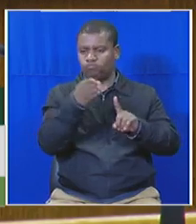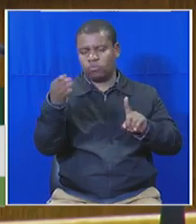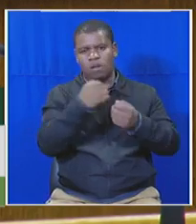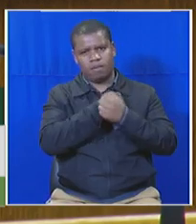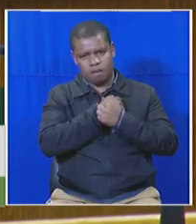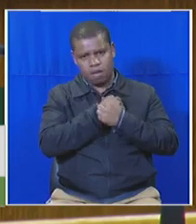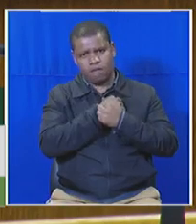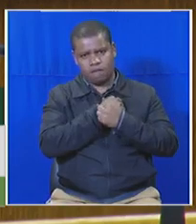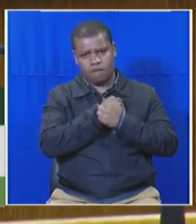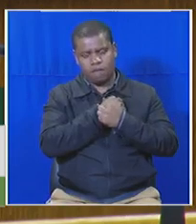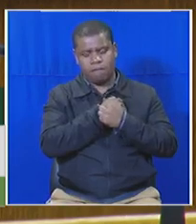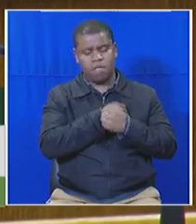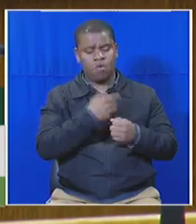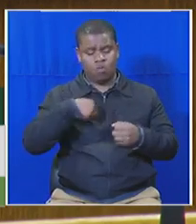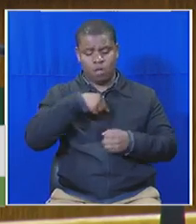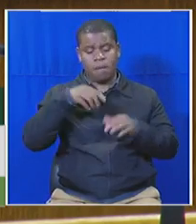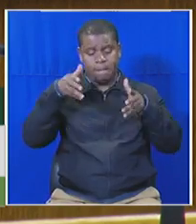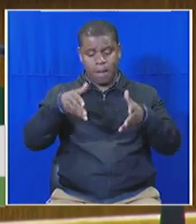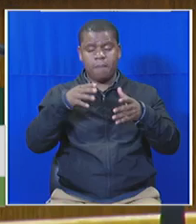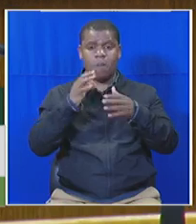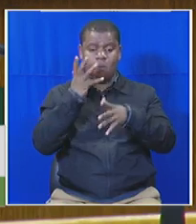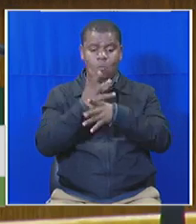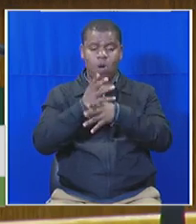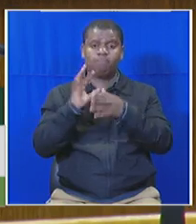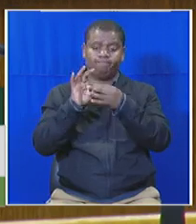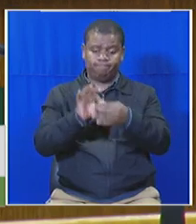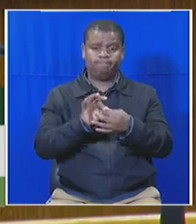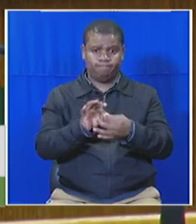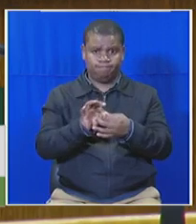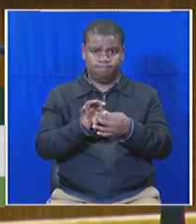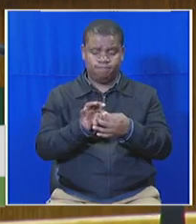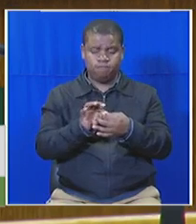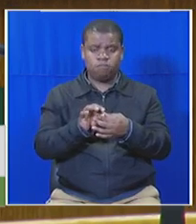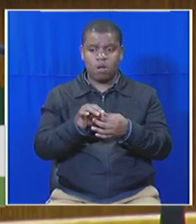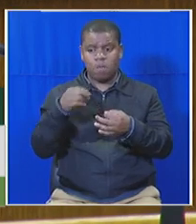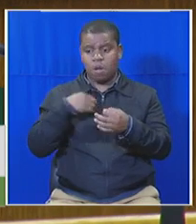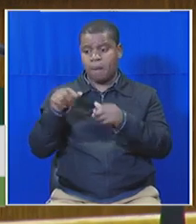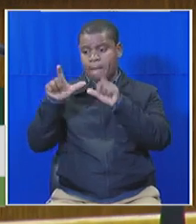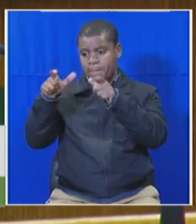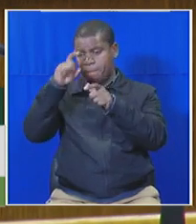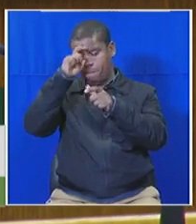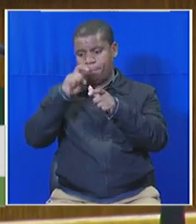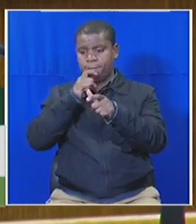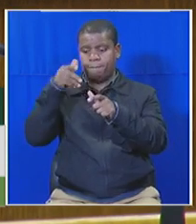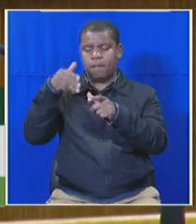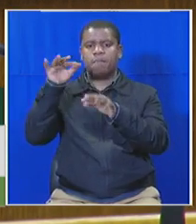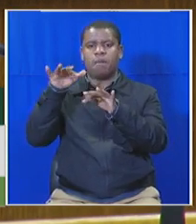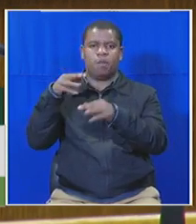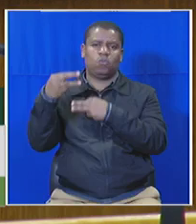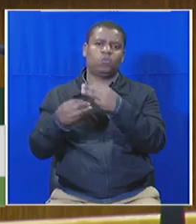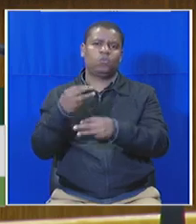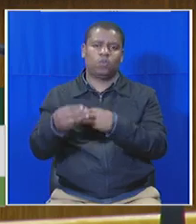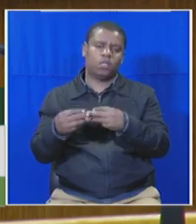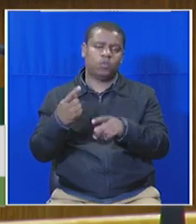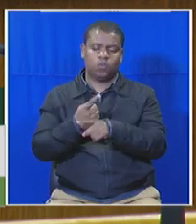Our working with him in Parliament, and in particular in the Portfolio Committee on Public Works, leaves